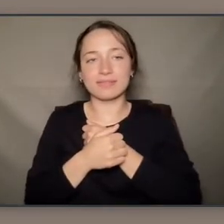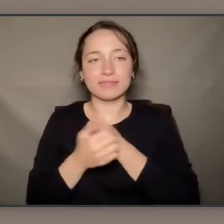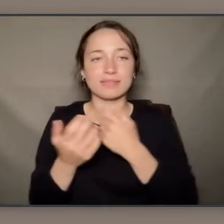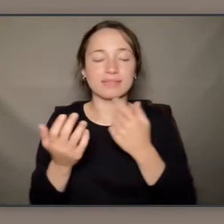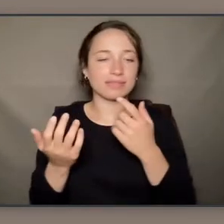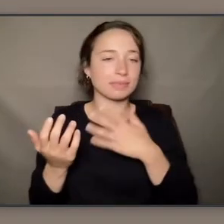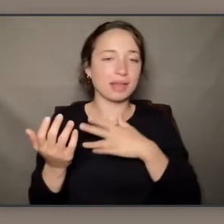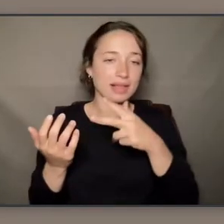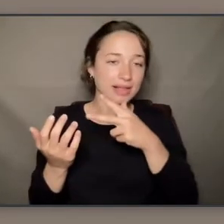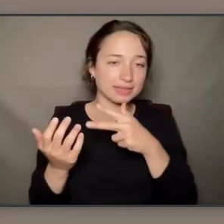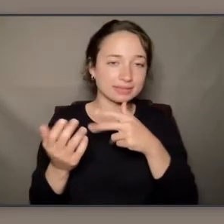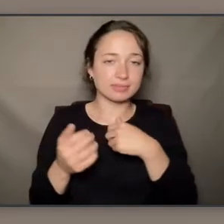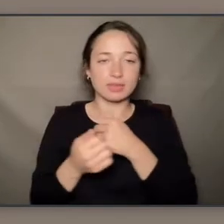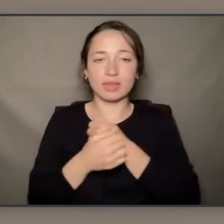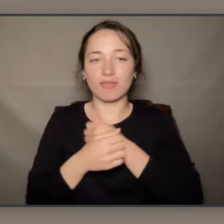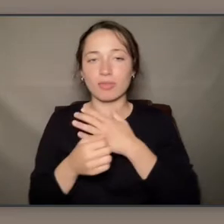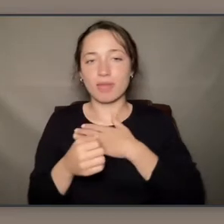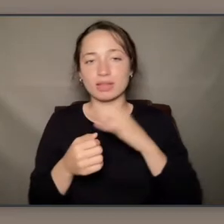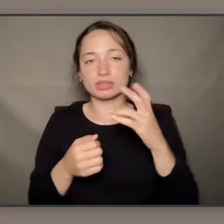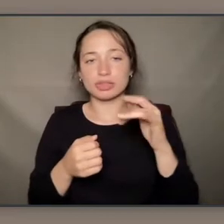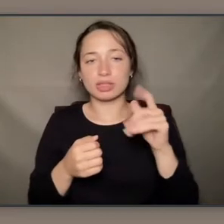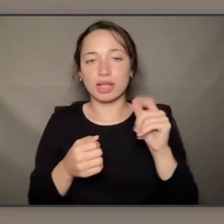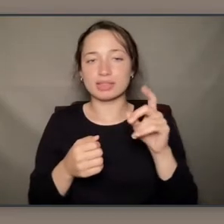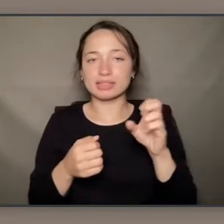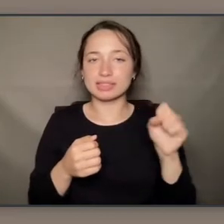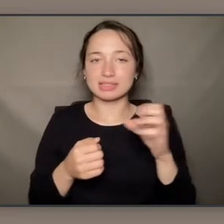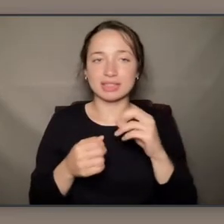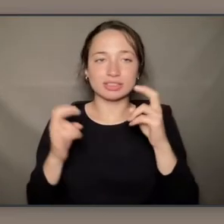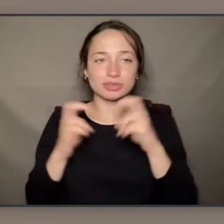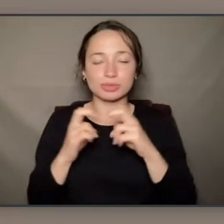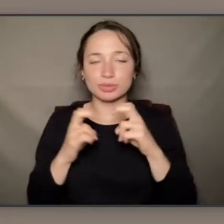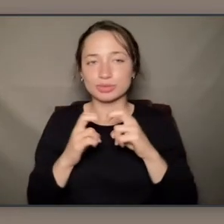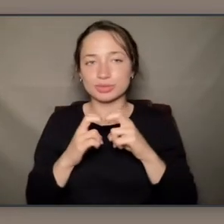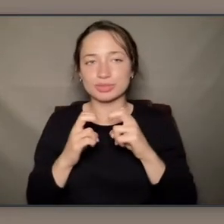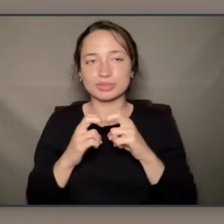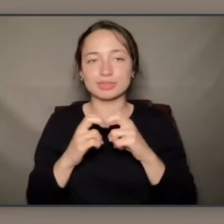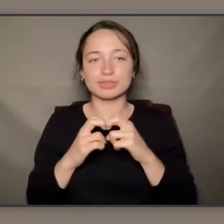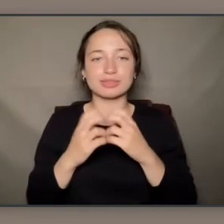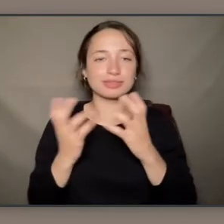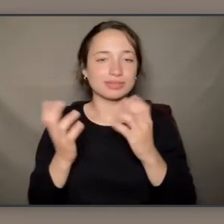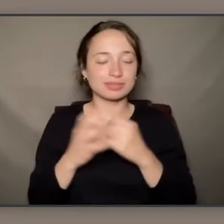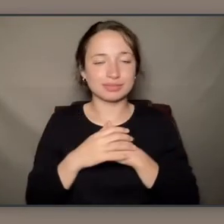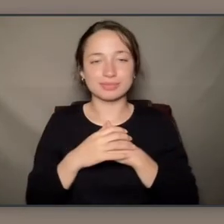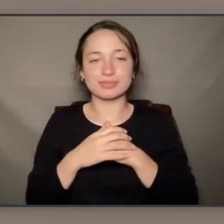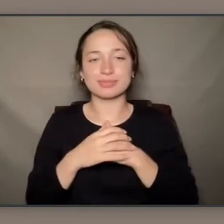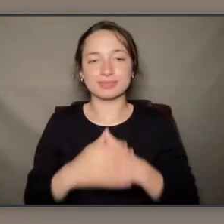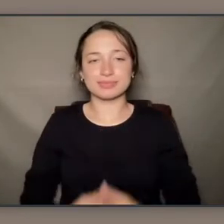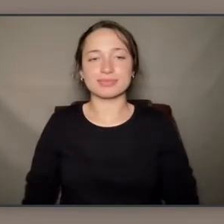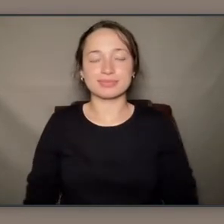That's why I love my hens. And I love my chickadees and squirrels. Yeah.